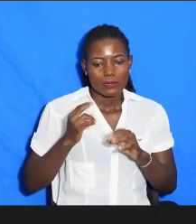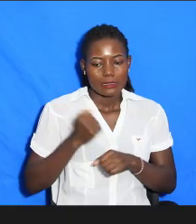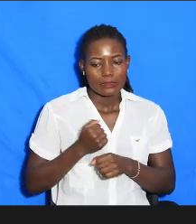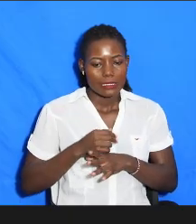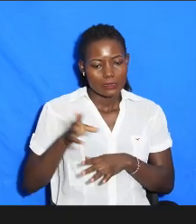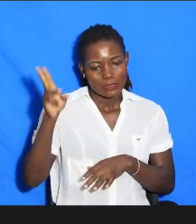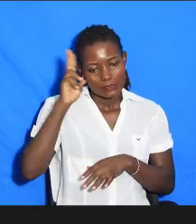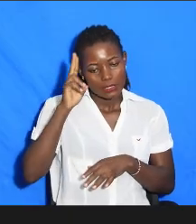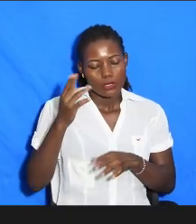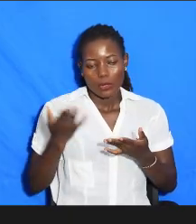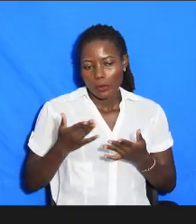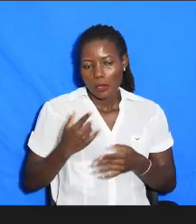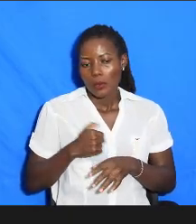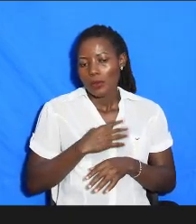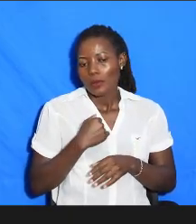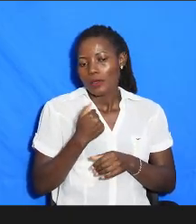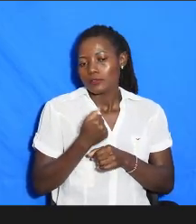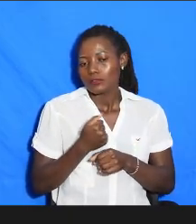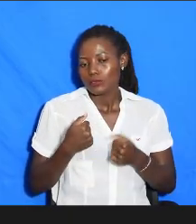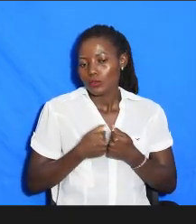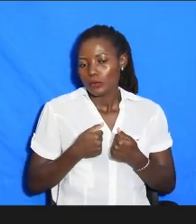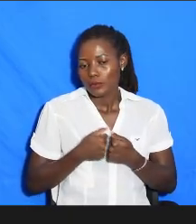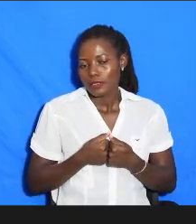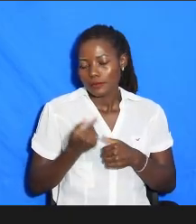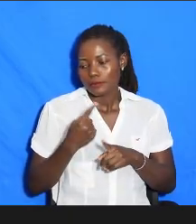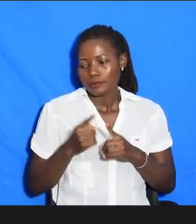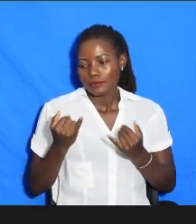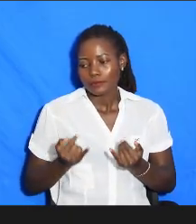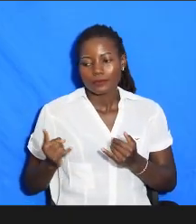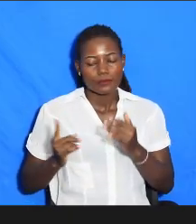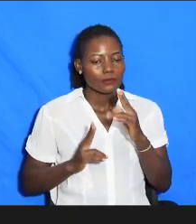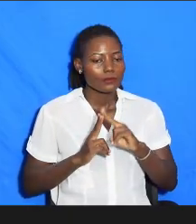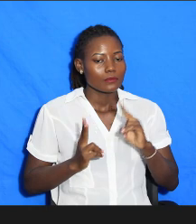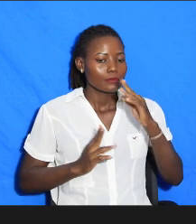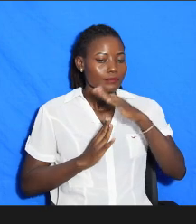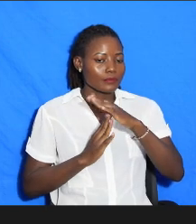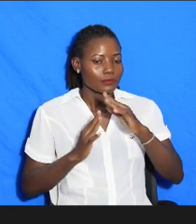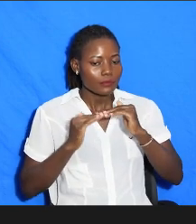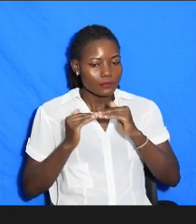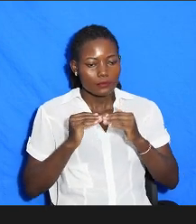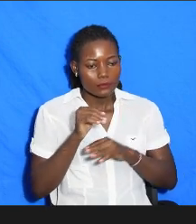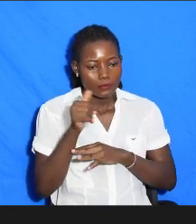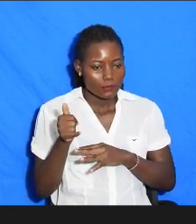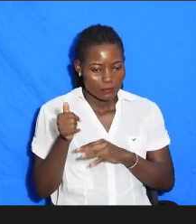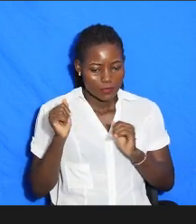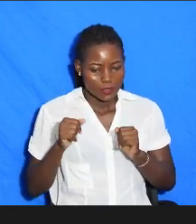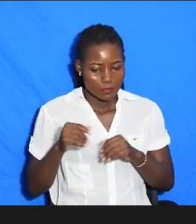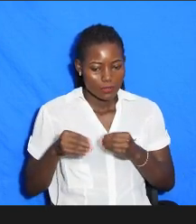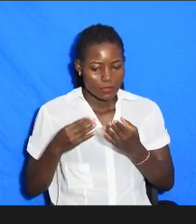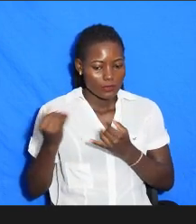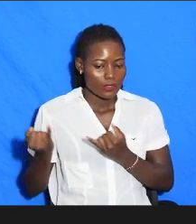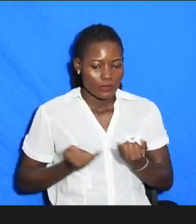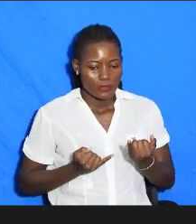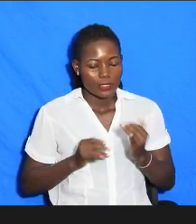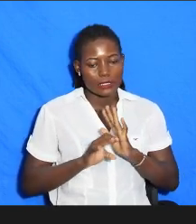where we want to race. And I think when now you're on the very, very, very top level, some races can give you an invite. Like for example, Diamond